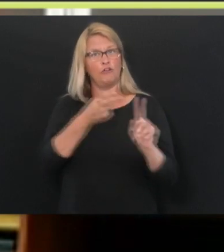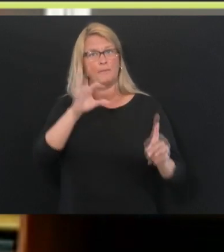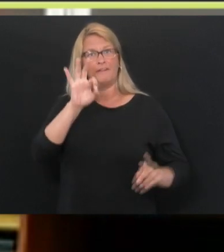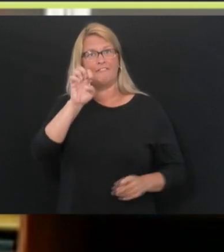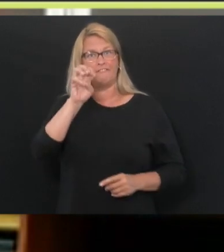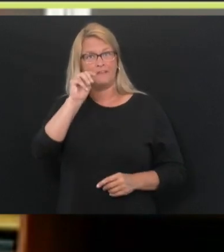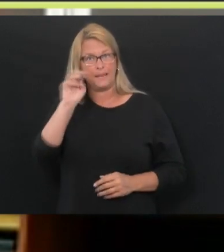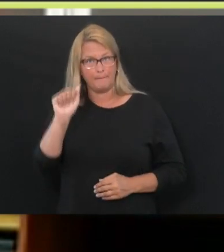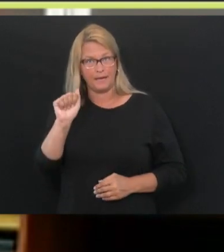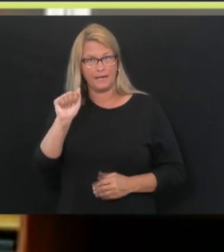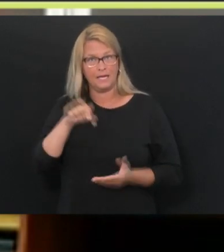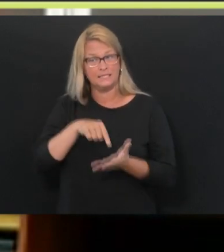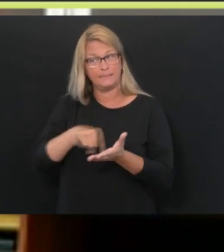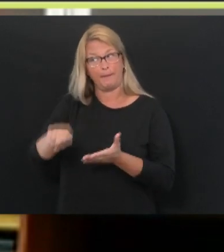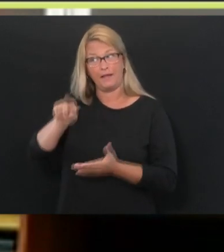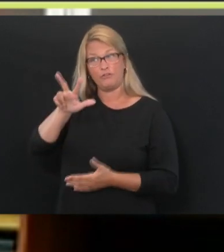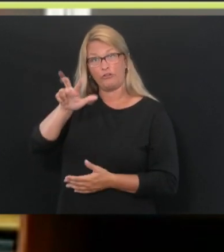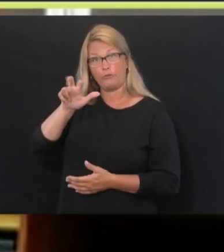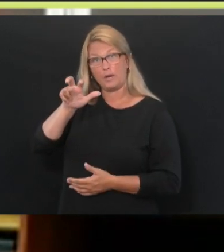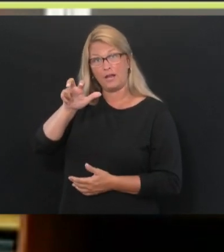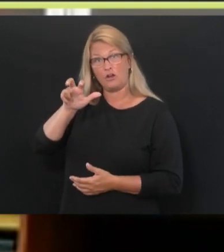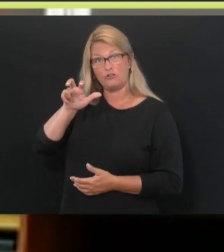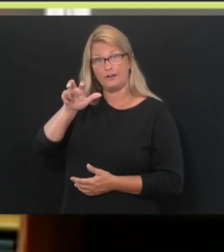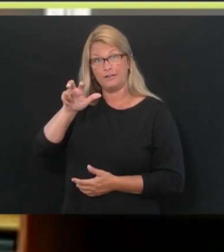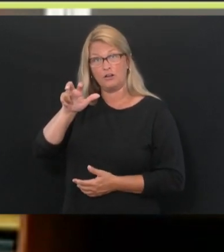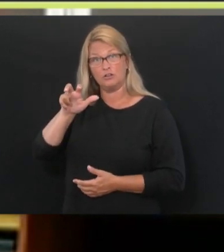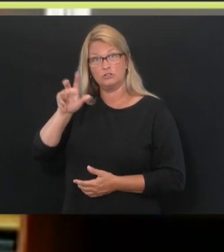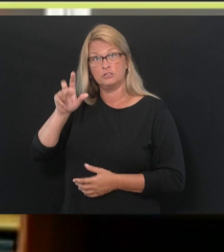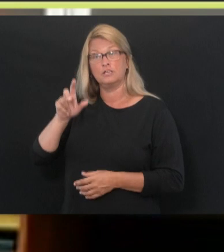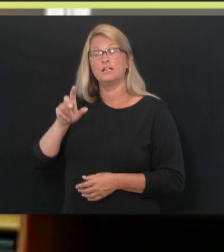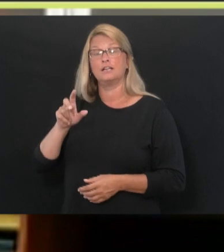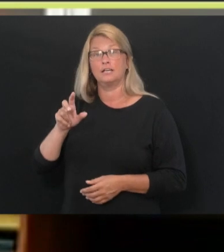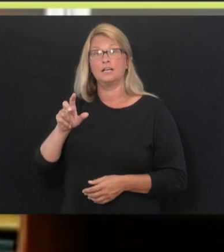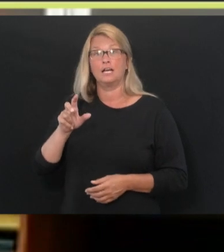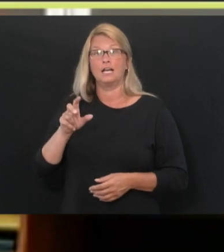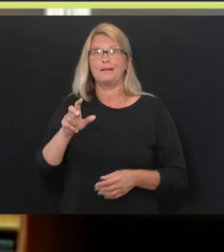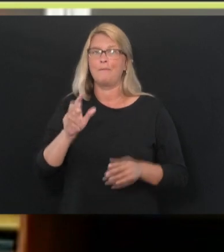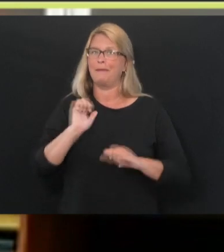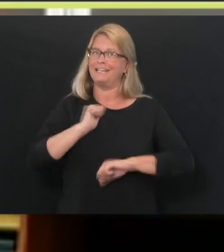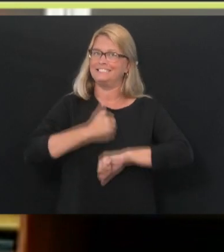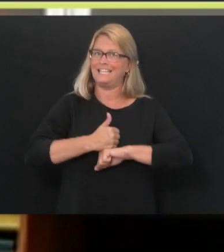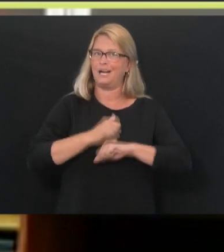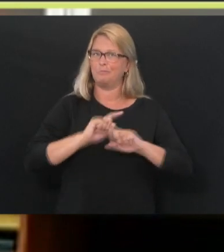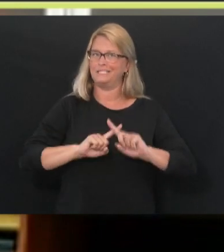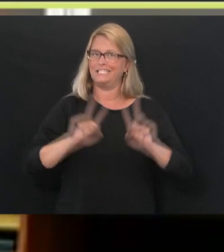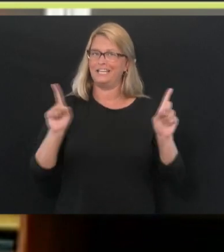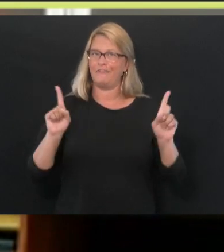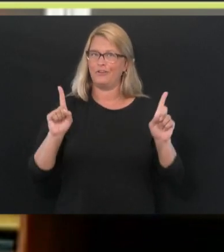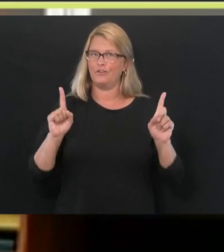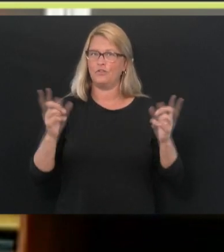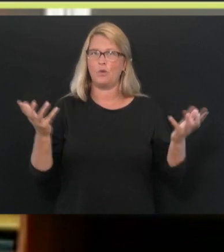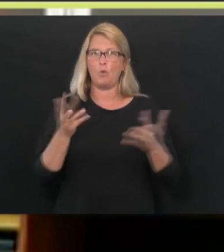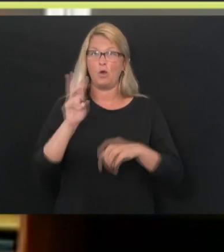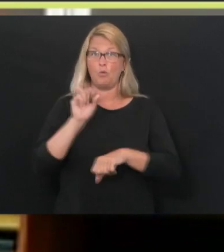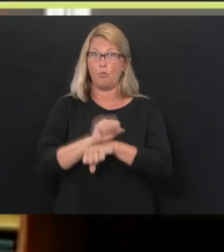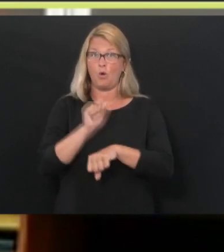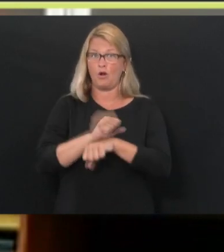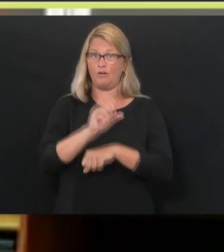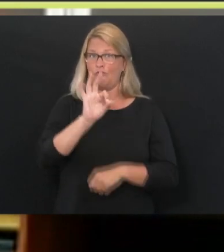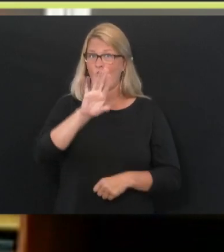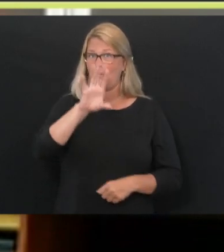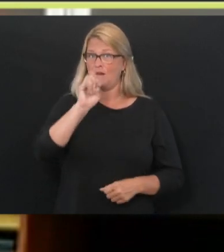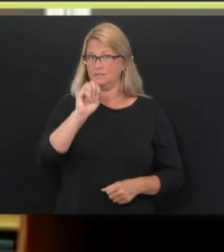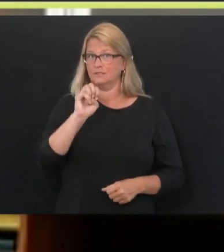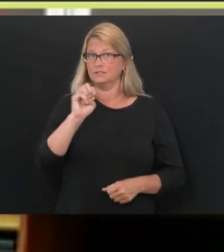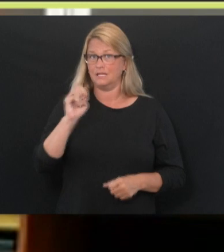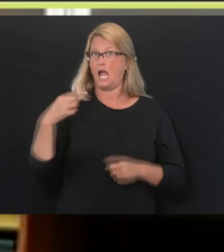extra $300 that the governor mentioned earlier. It's set up a lot different than what we at Workforce have historically done